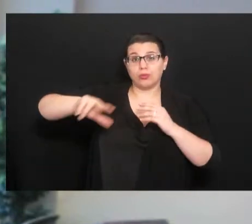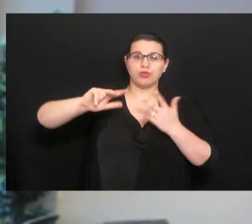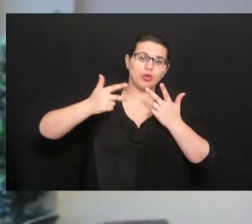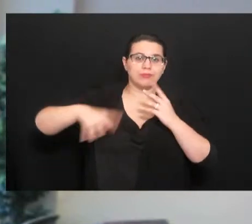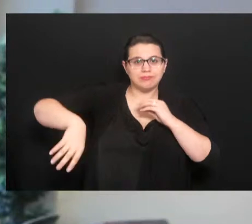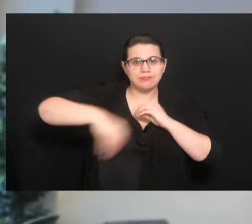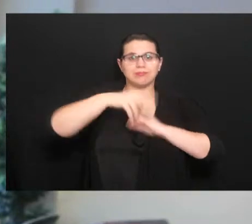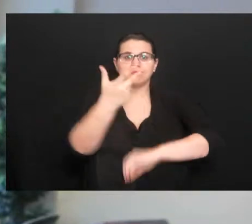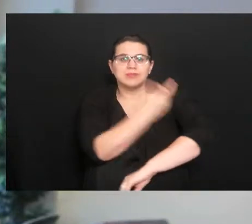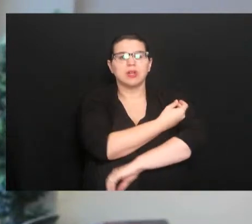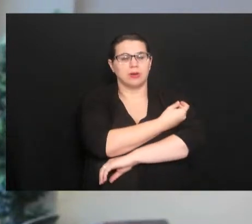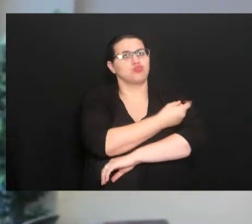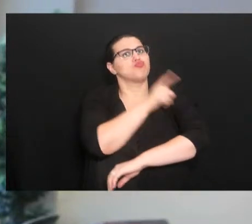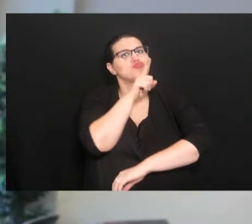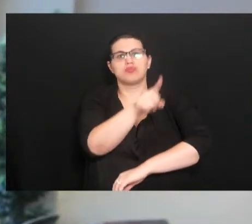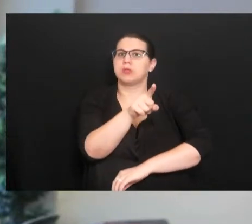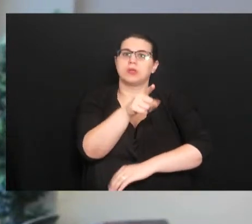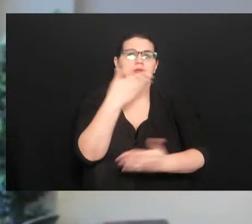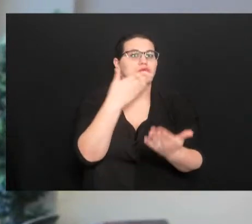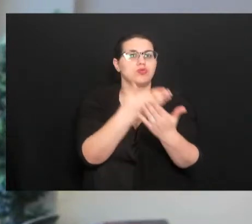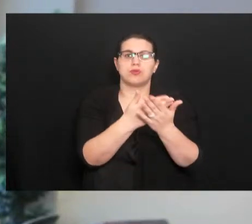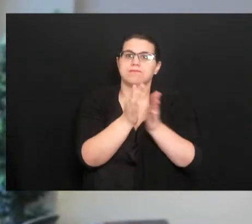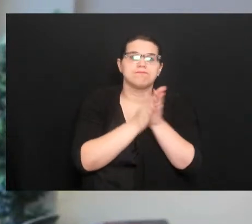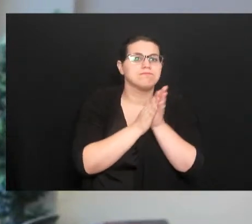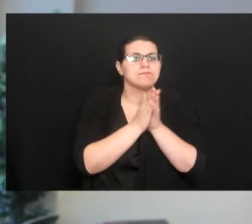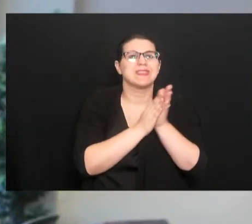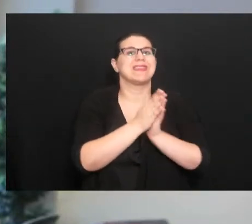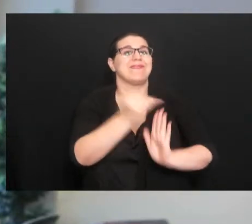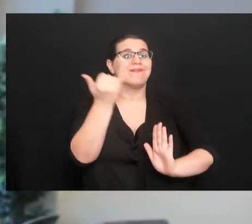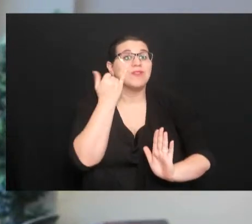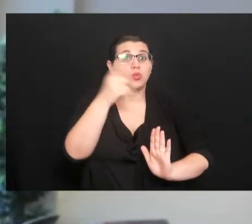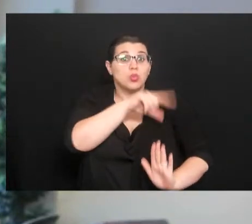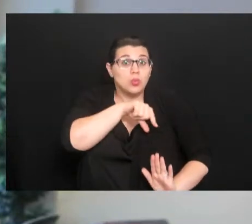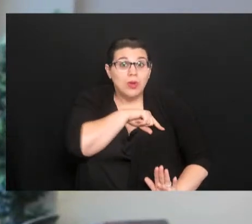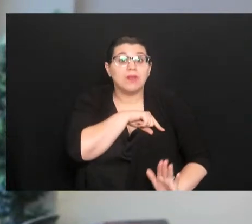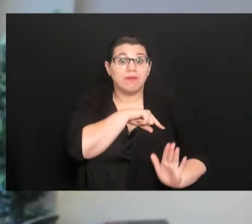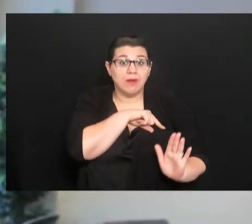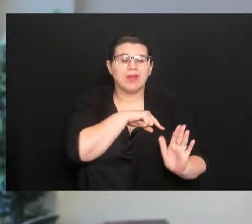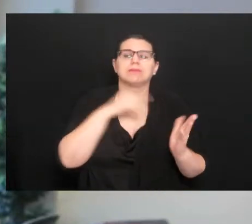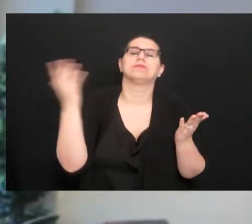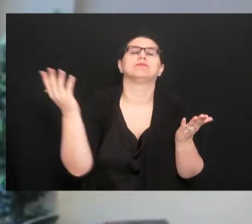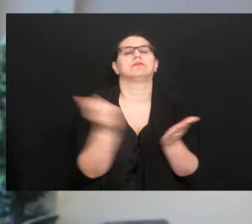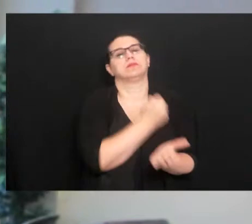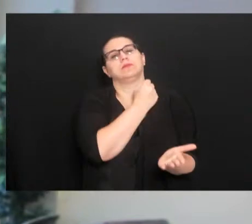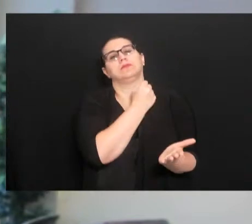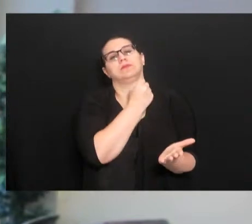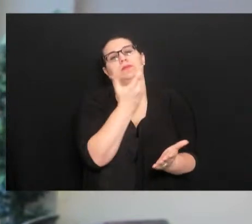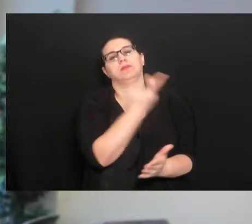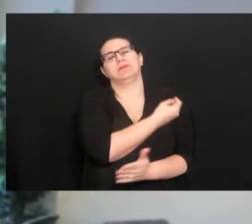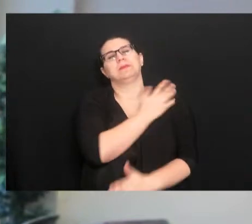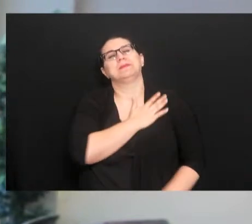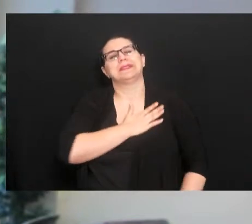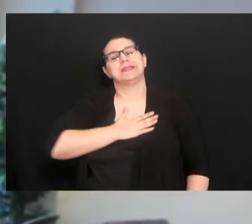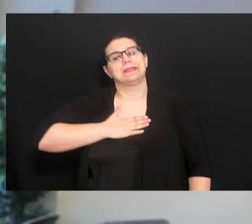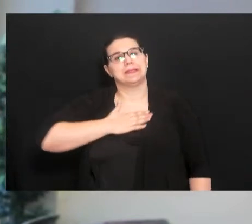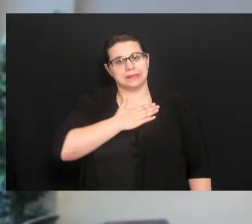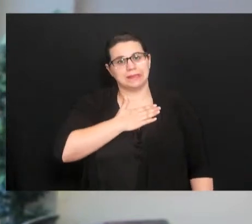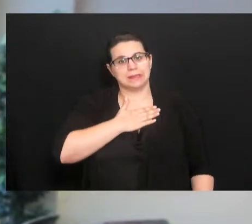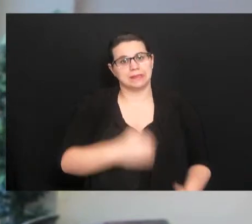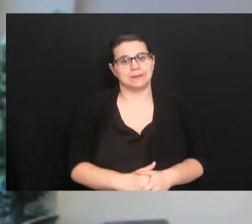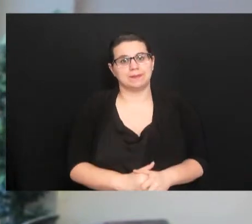to target people that are eligible for the boosters to please go get your booster shot. And with